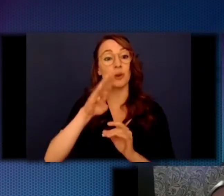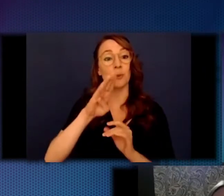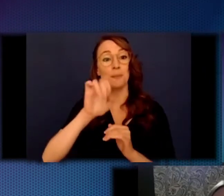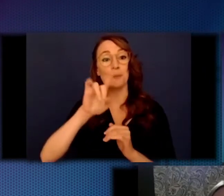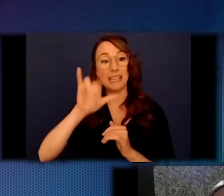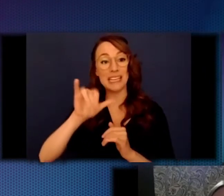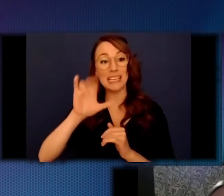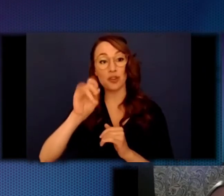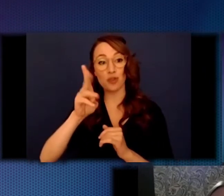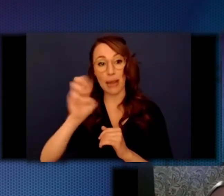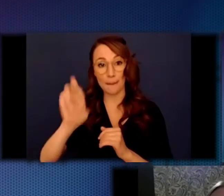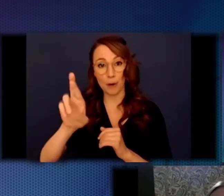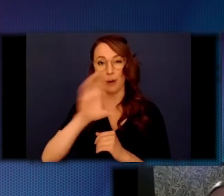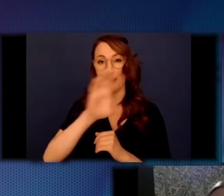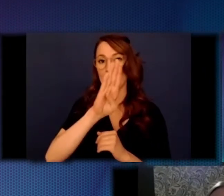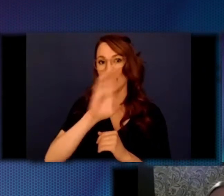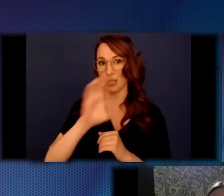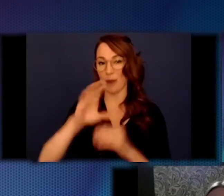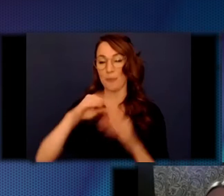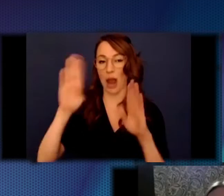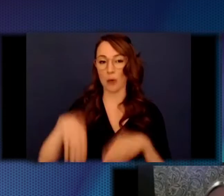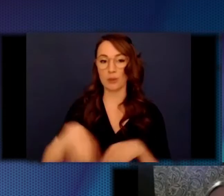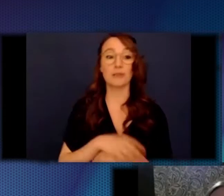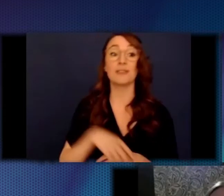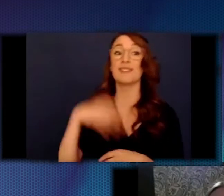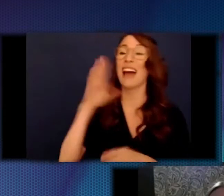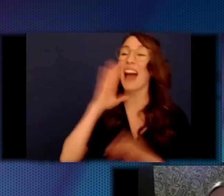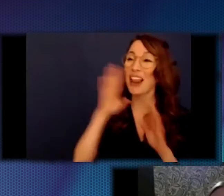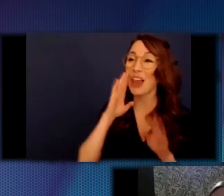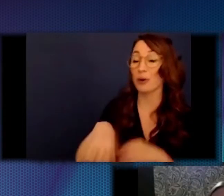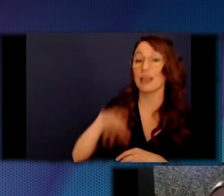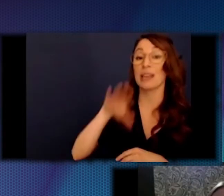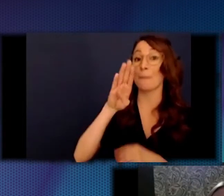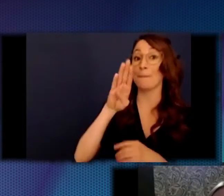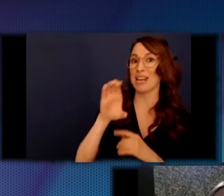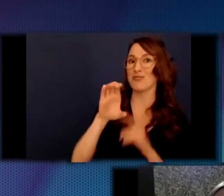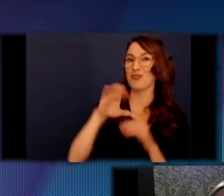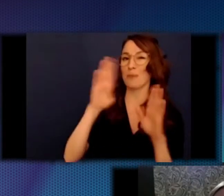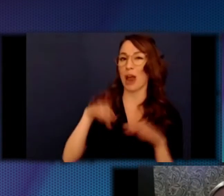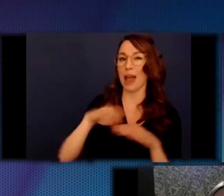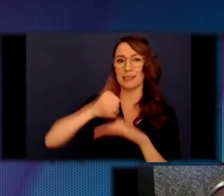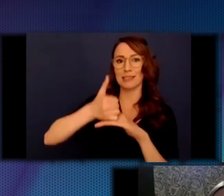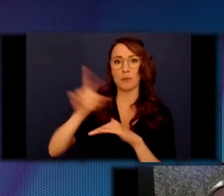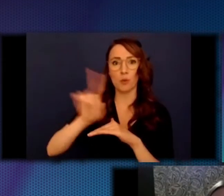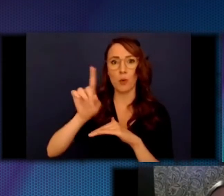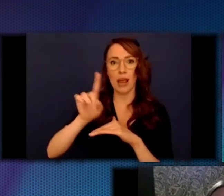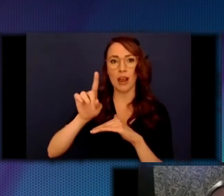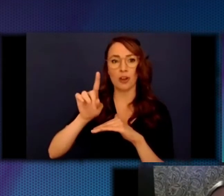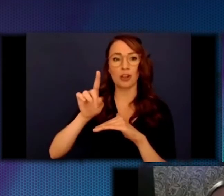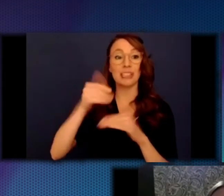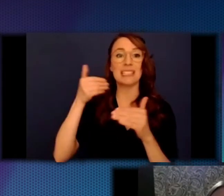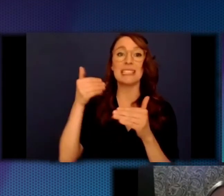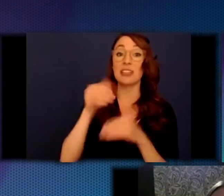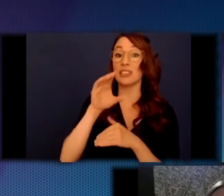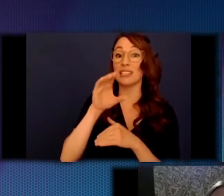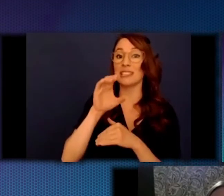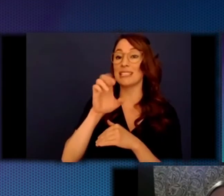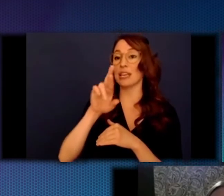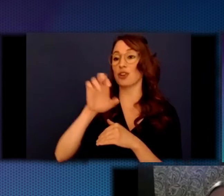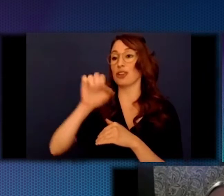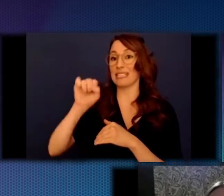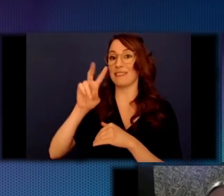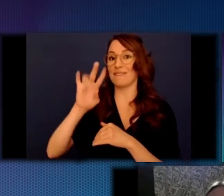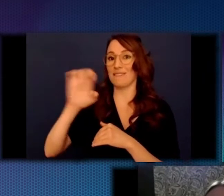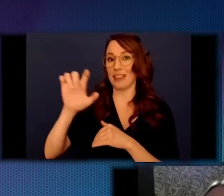Thanks, Stephen. Hi, everyone. The unassuming Beatty Kramer house sits just past the Ceresville mansion on Liberty Road.